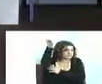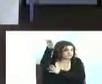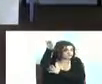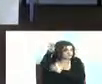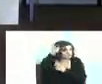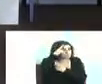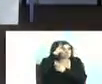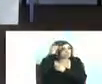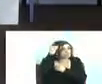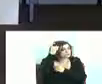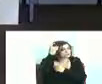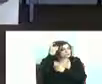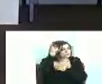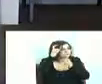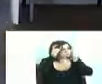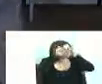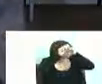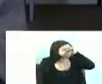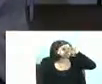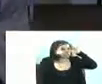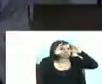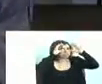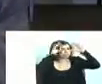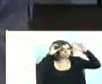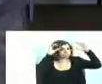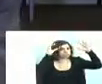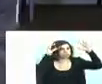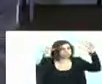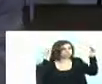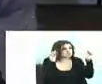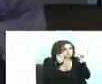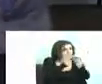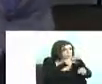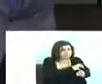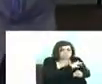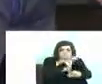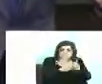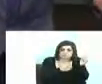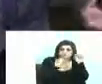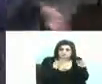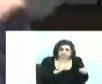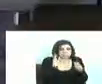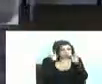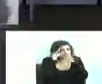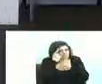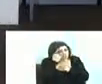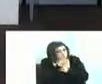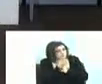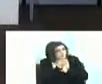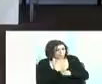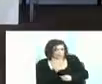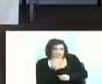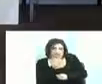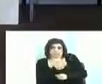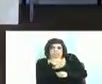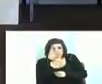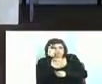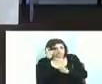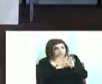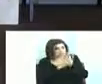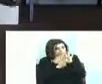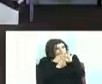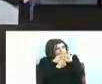expansive that they live beyond us, more powerful than we could ever hope for or imagine. For our dreams to connect